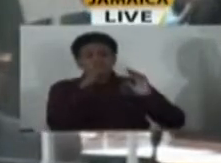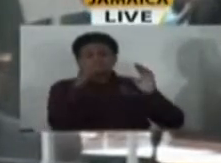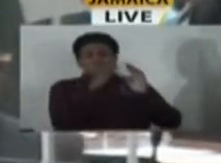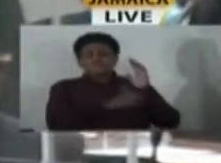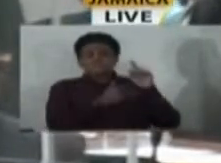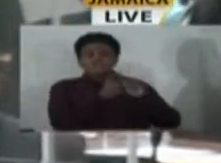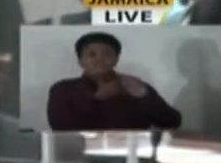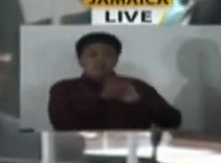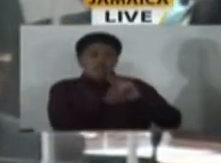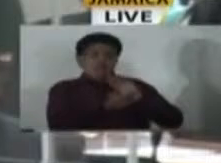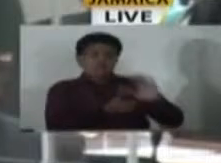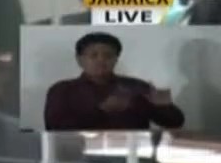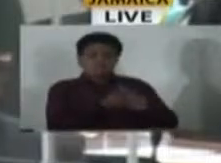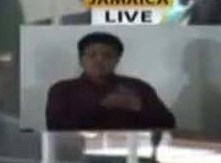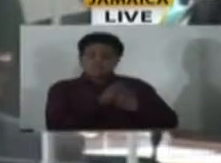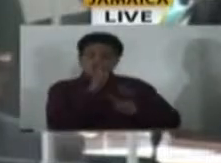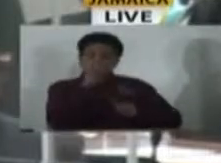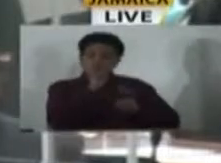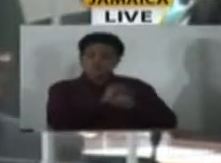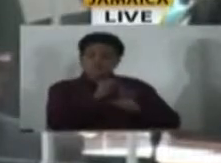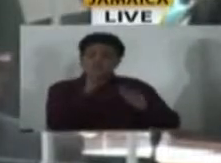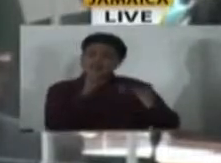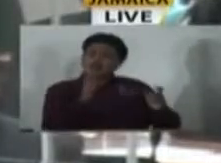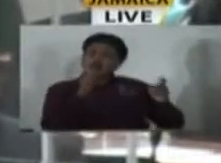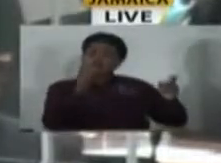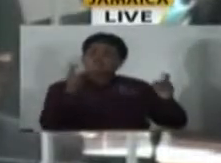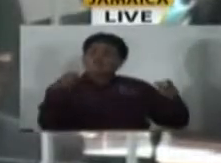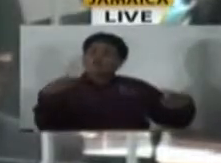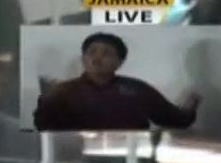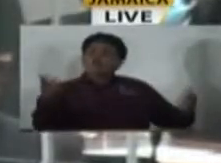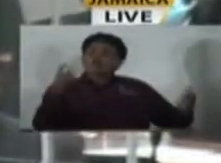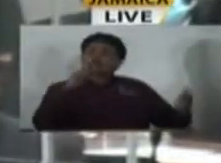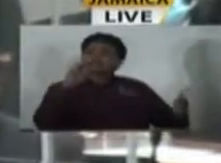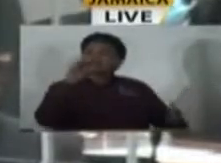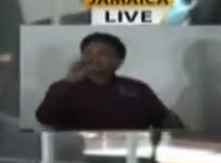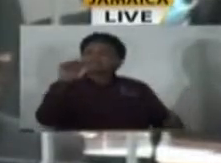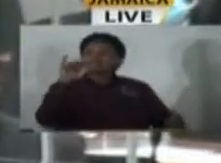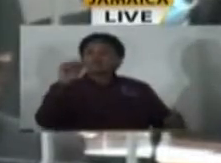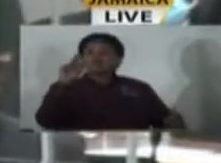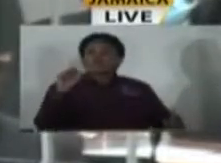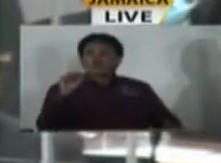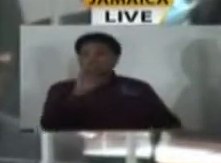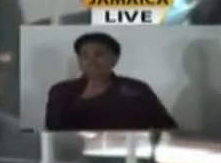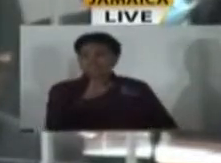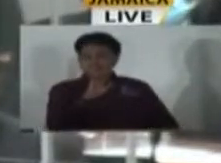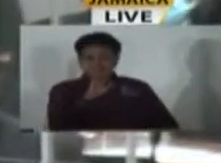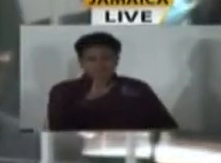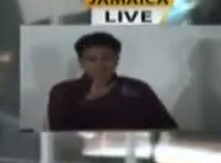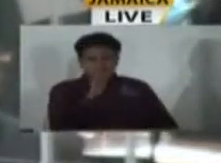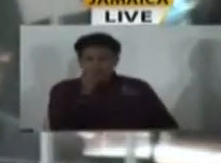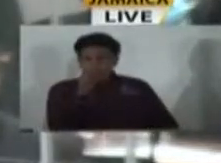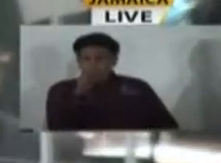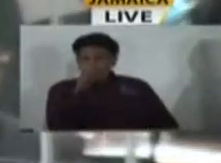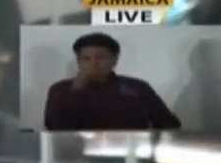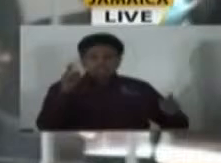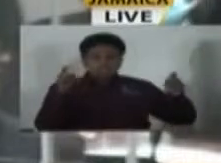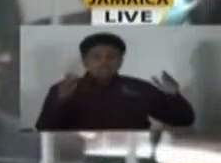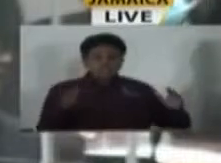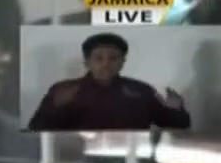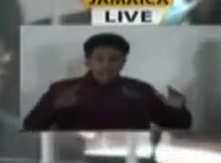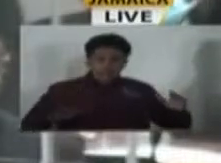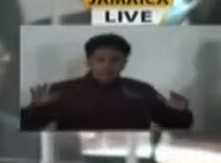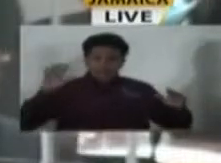the Act will afford the mayors or the chairmen of